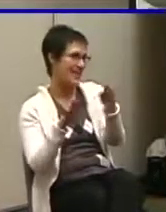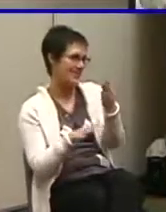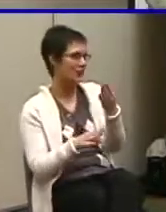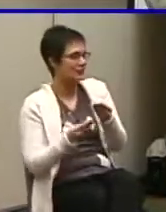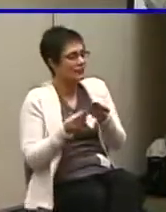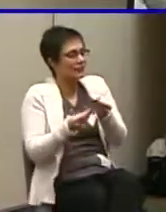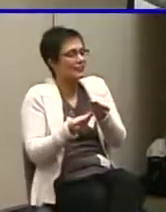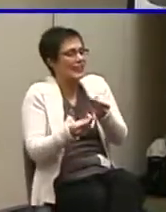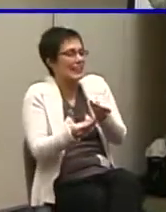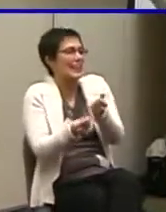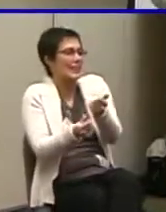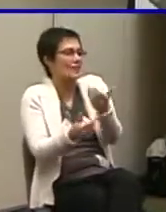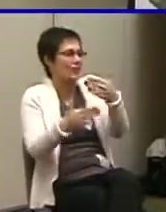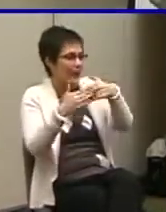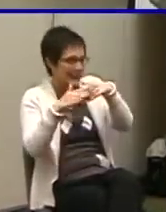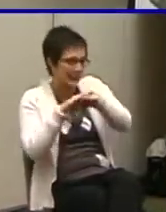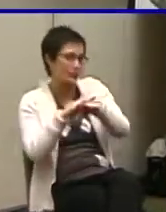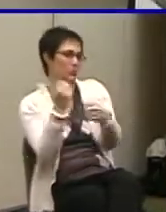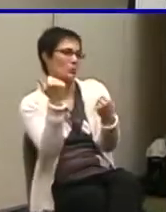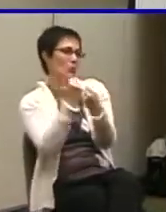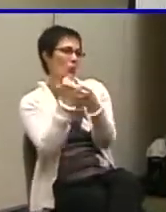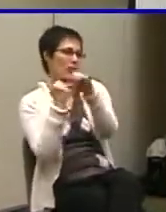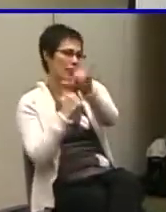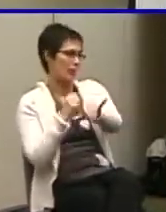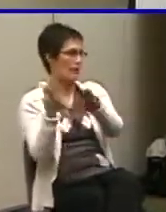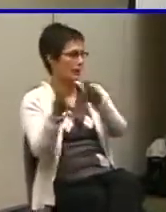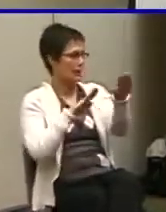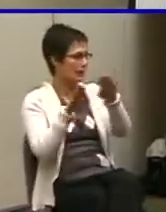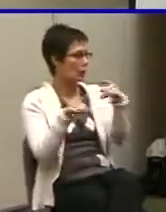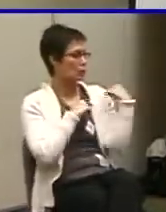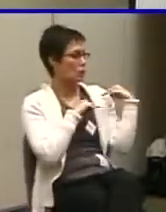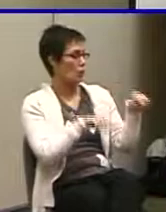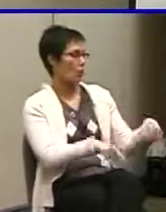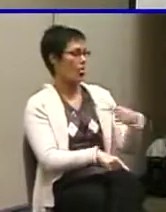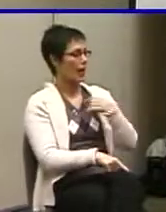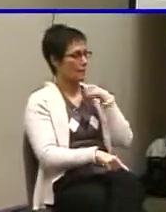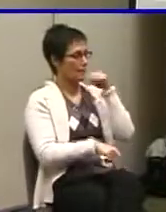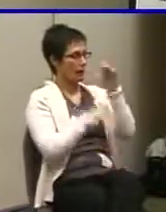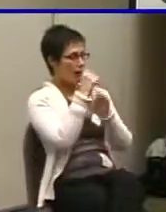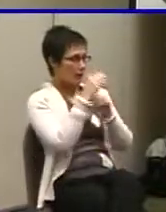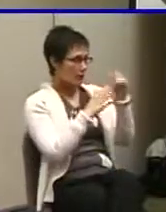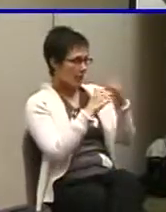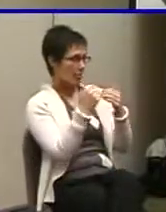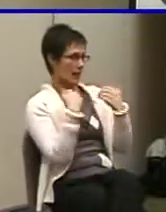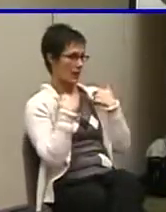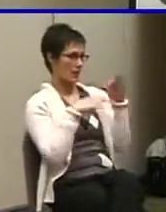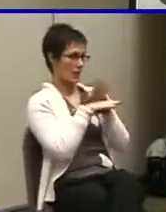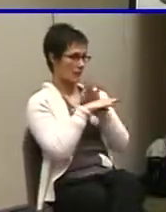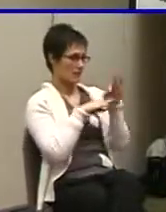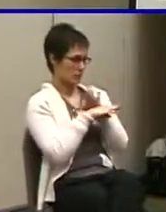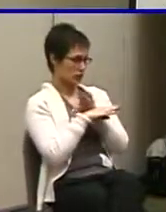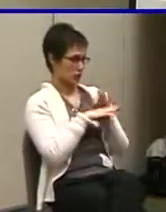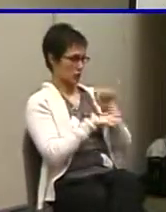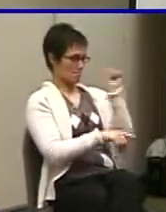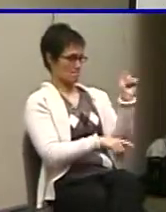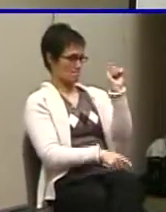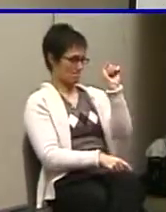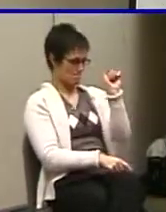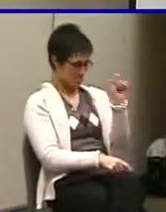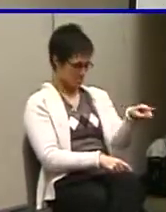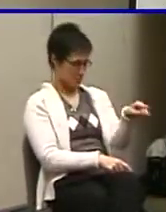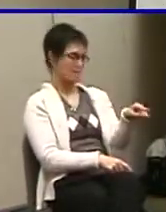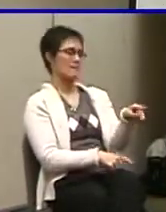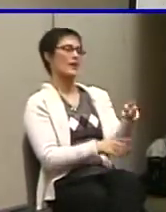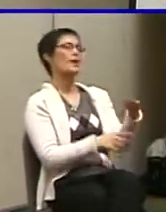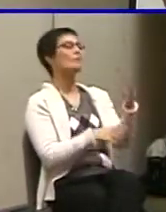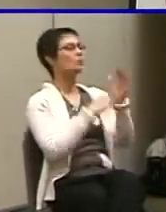feeding right into supporting that behavior. So while I may not be comfortable that I've got the function nailed down, I am very